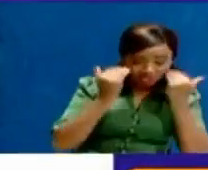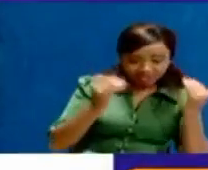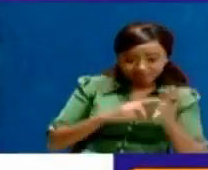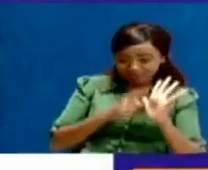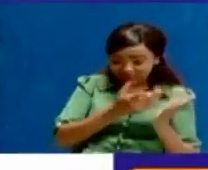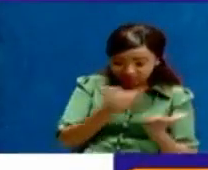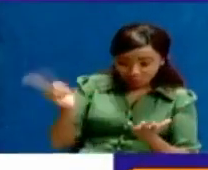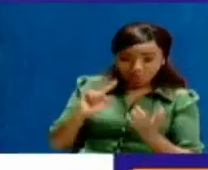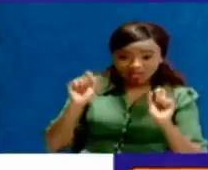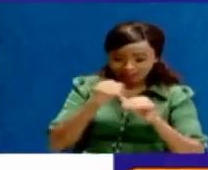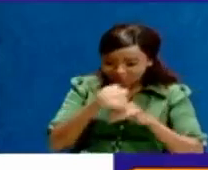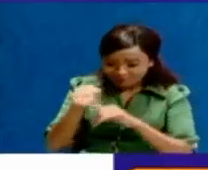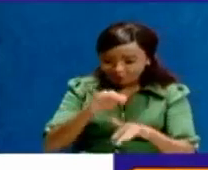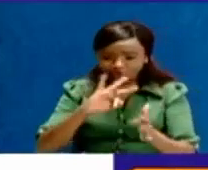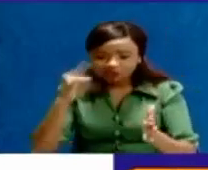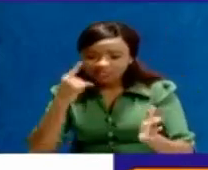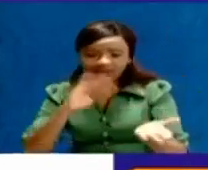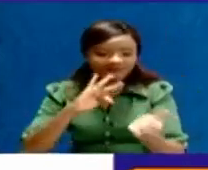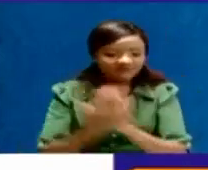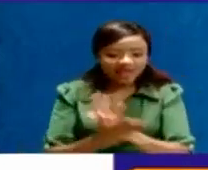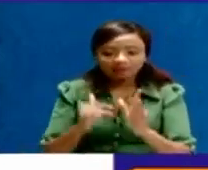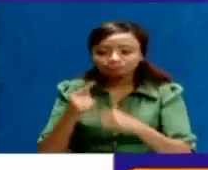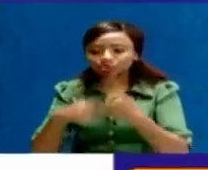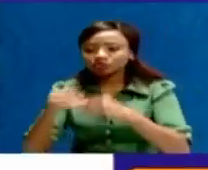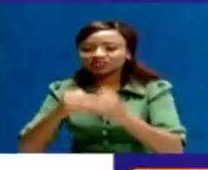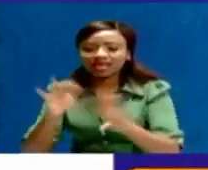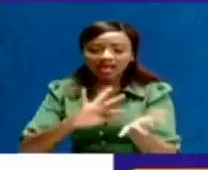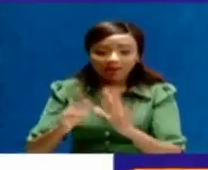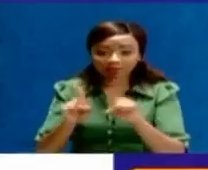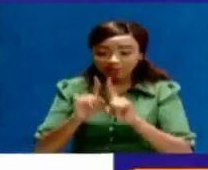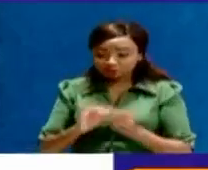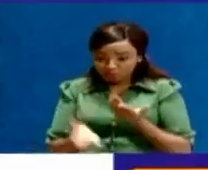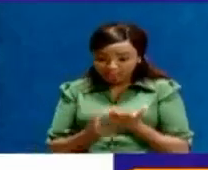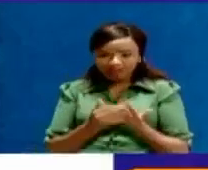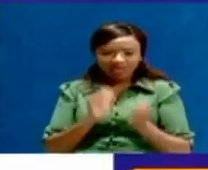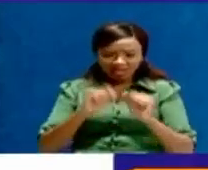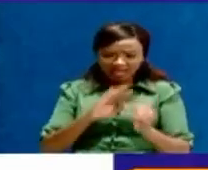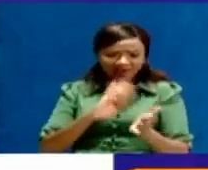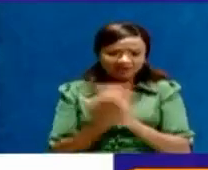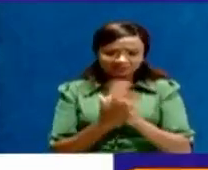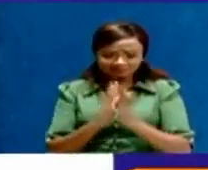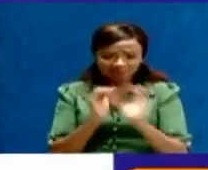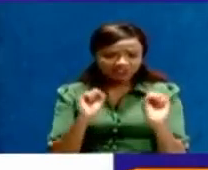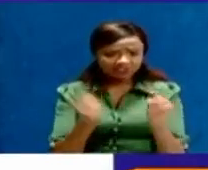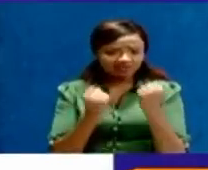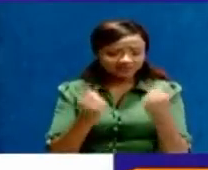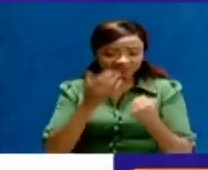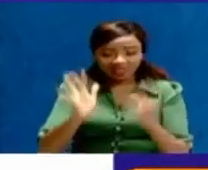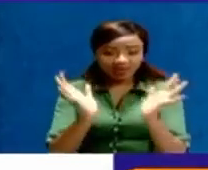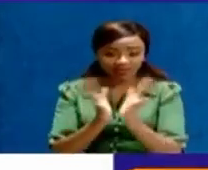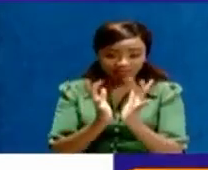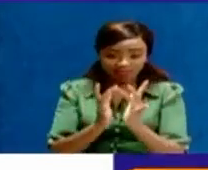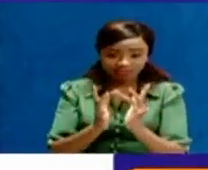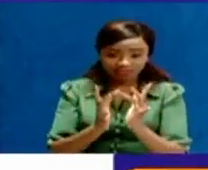monitor the status and progress of files, and further facilitates electronic filing of pleadings and disclosure of